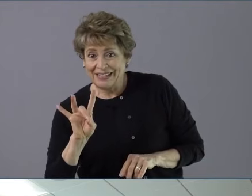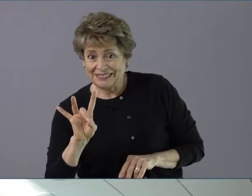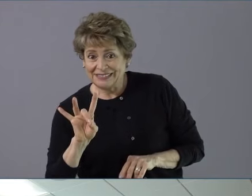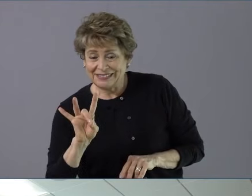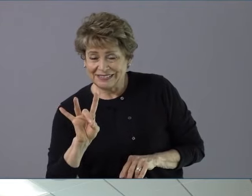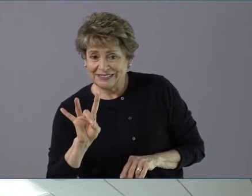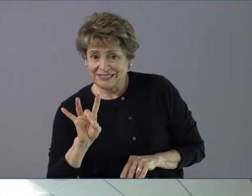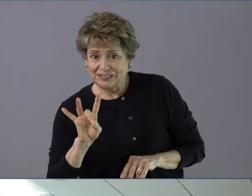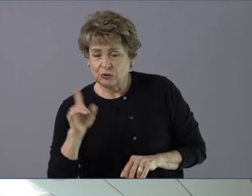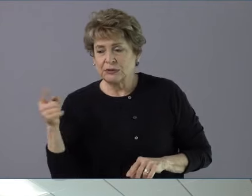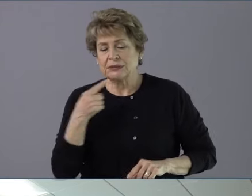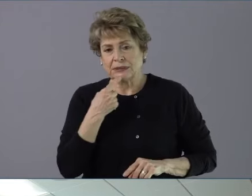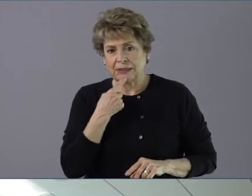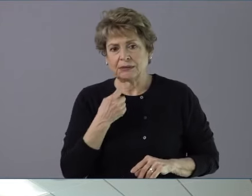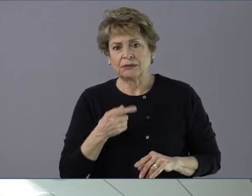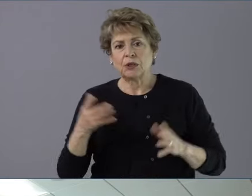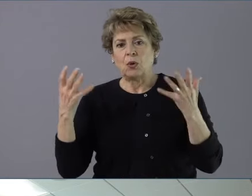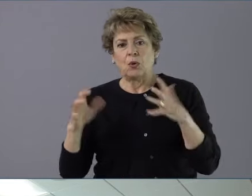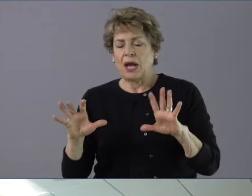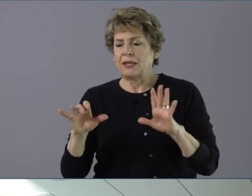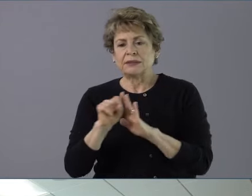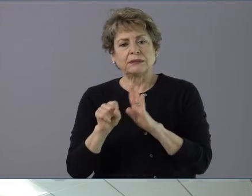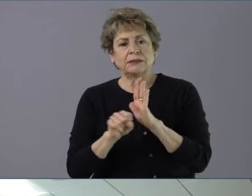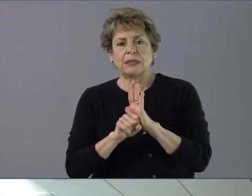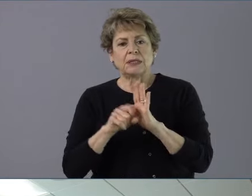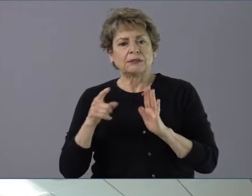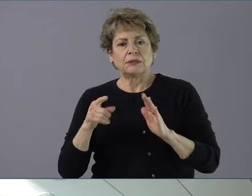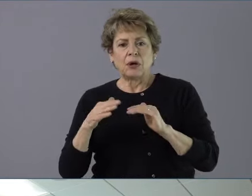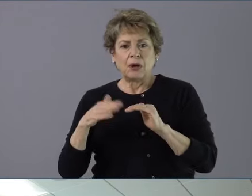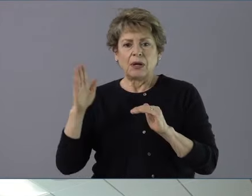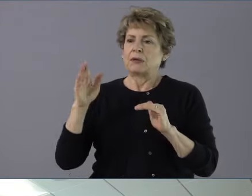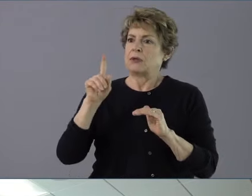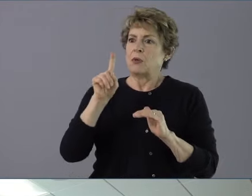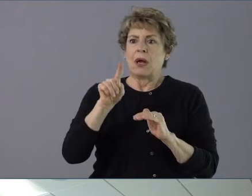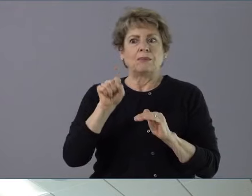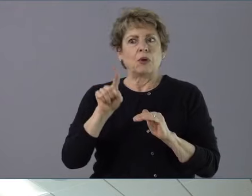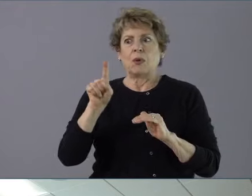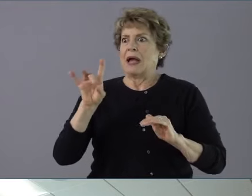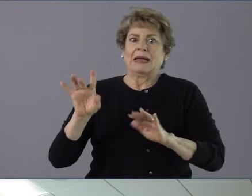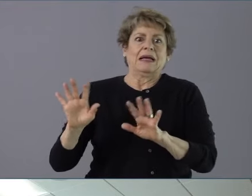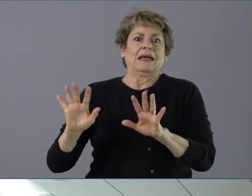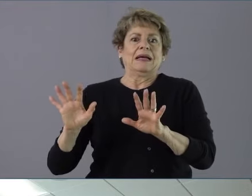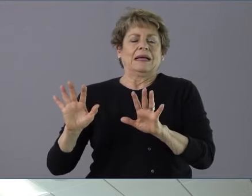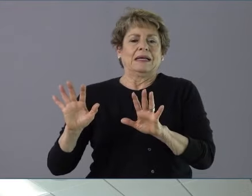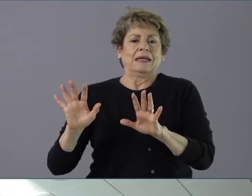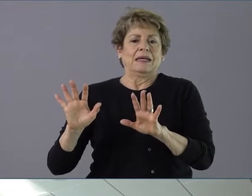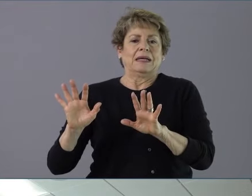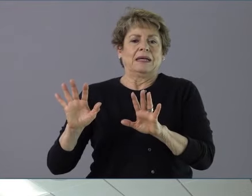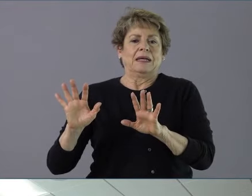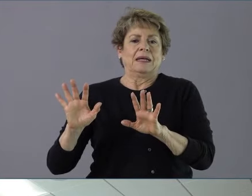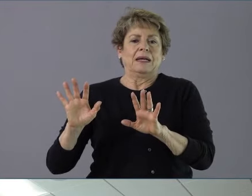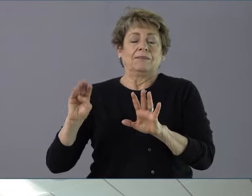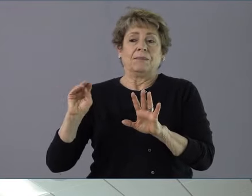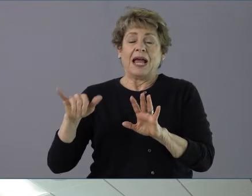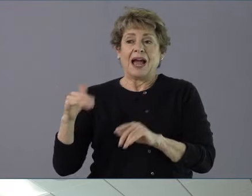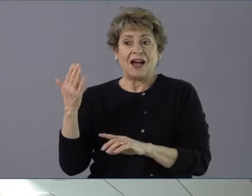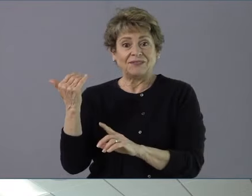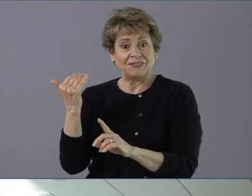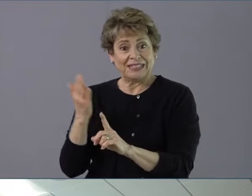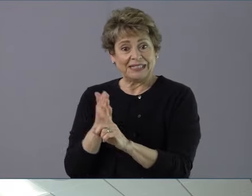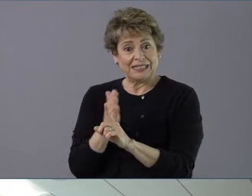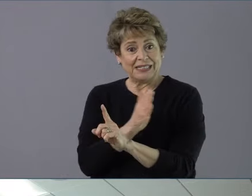don't want the state to be. It happens to be that the R0 was at 1.18 on May 15th, yet you opened up the state